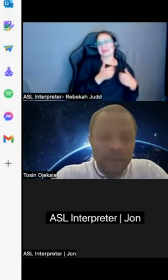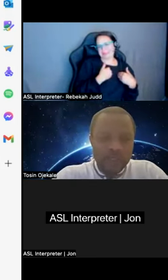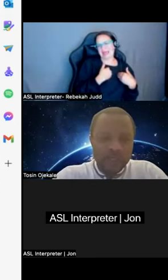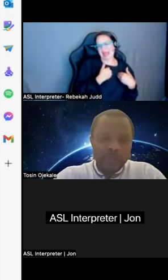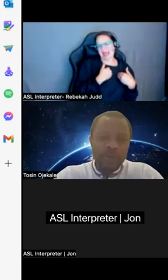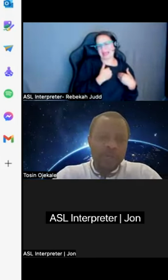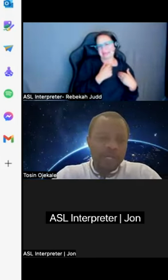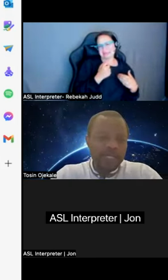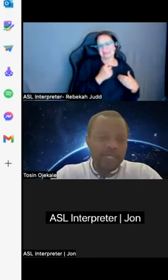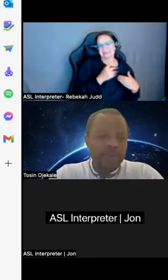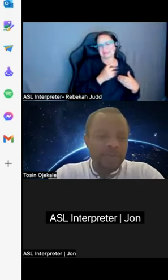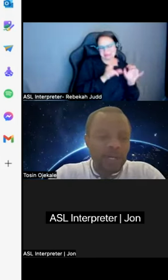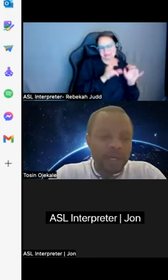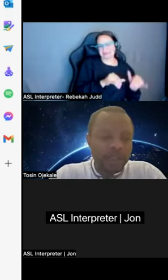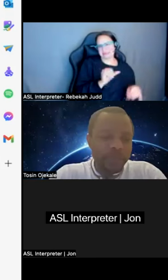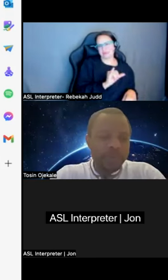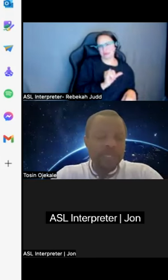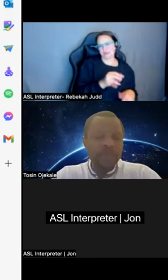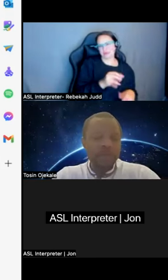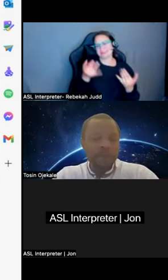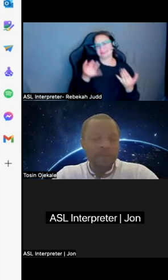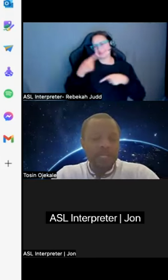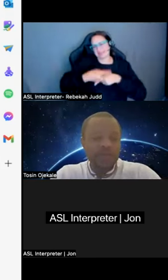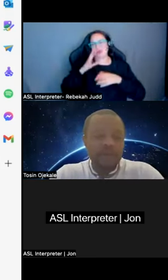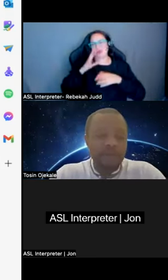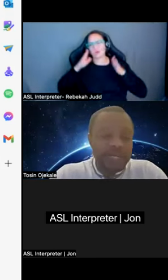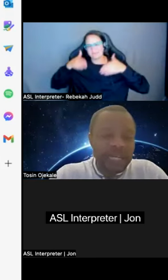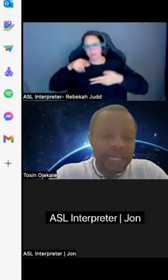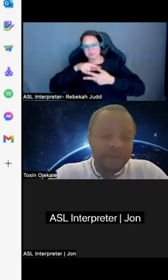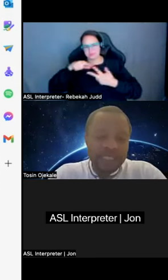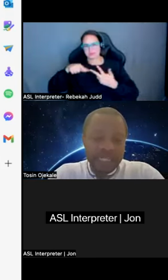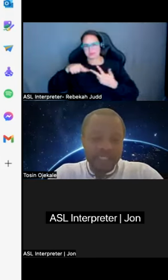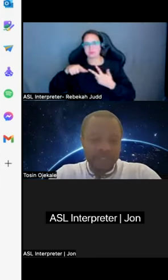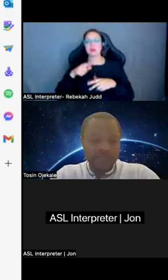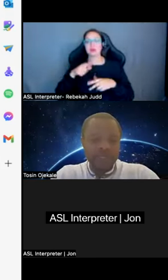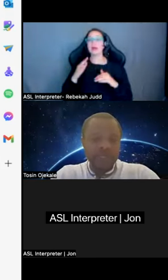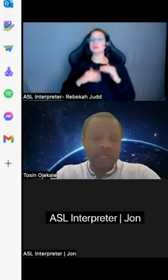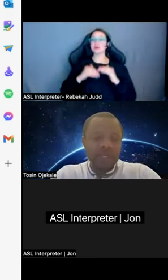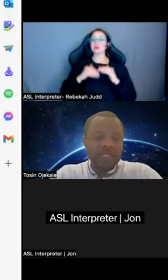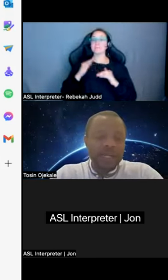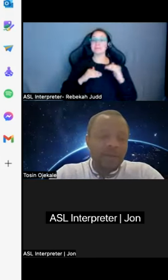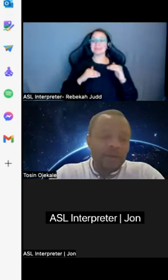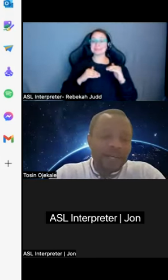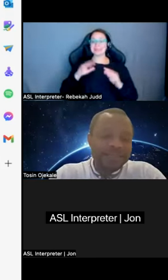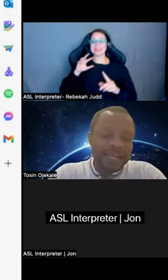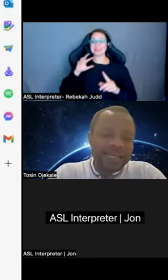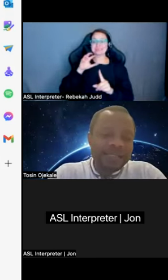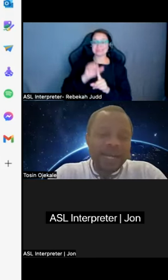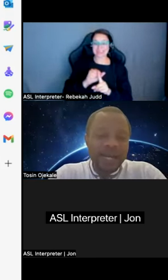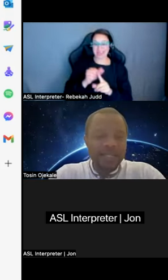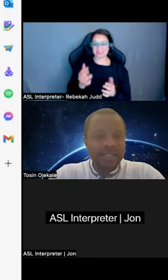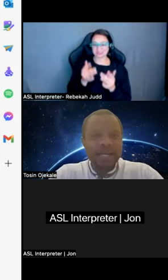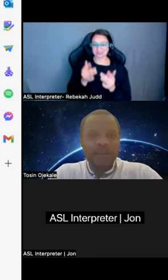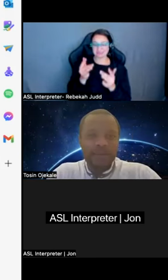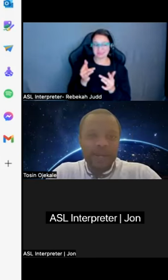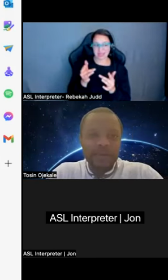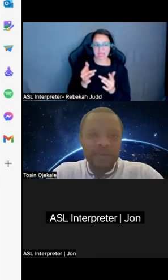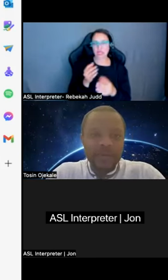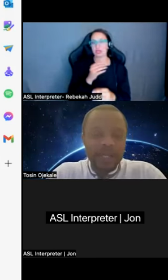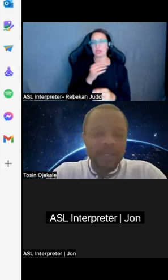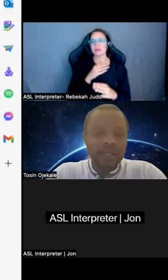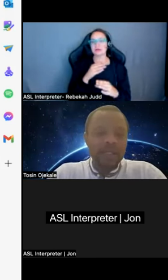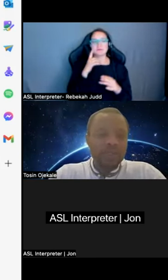we'll focus more on this. So we'll talk about the building. So for the building, you have building level detection that covers the entire data